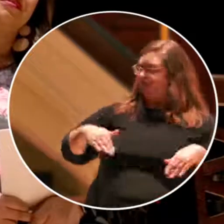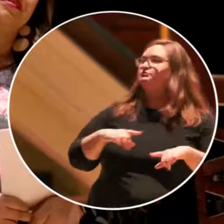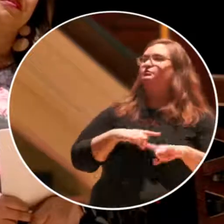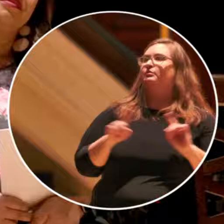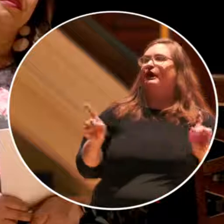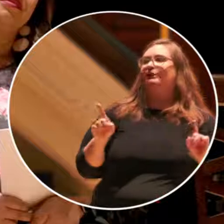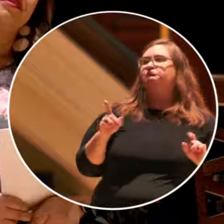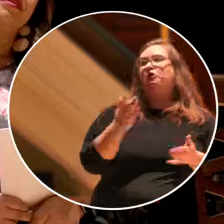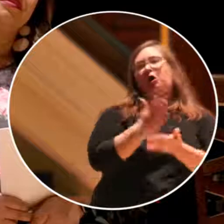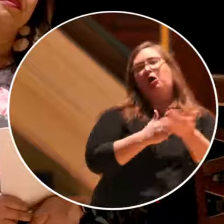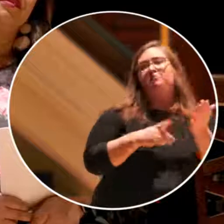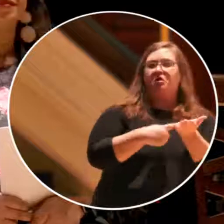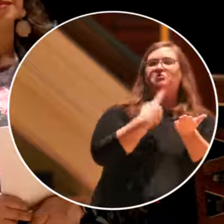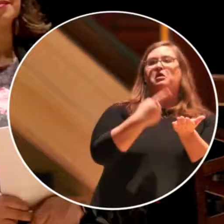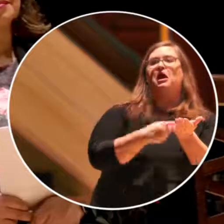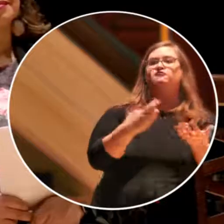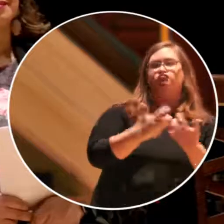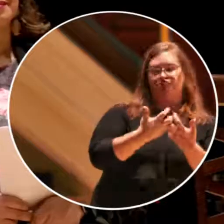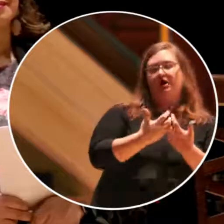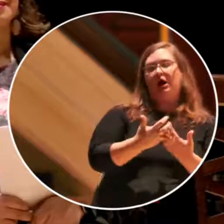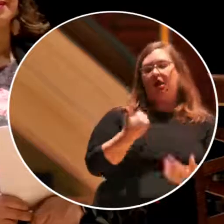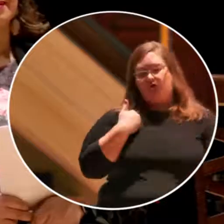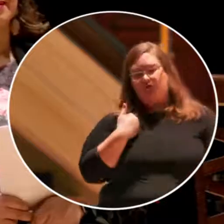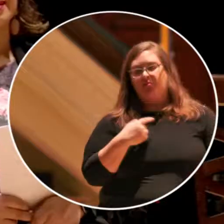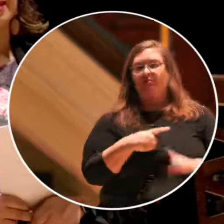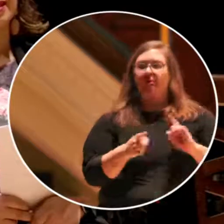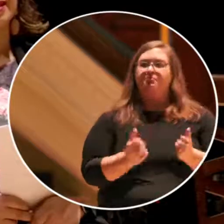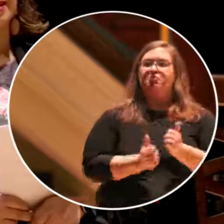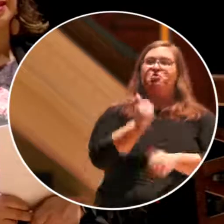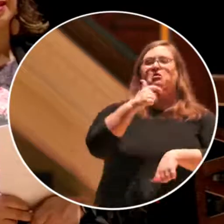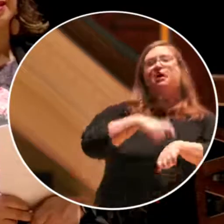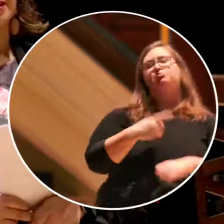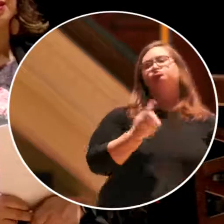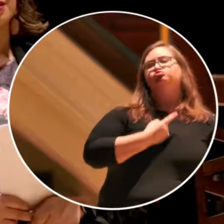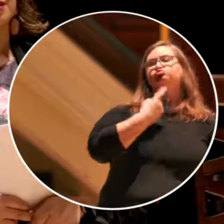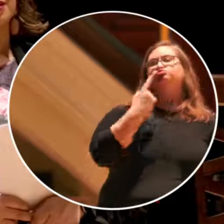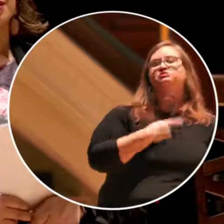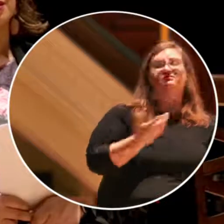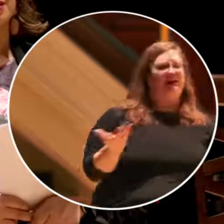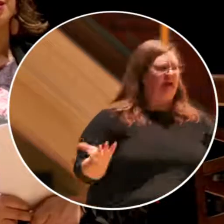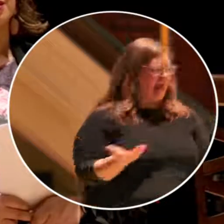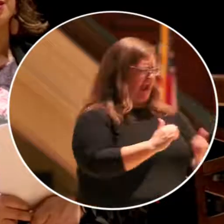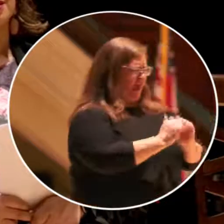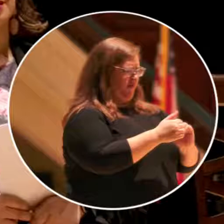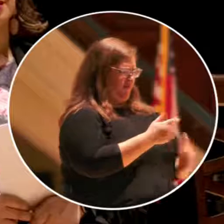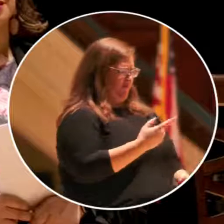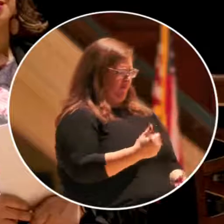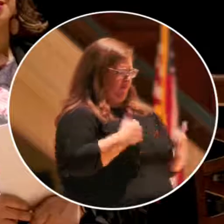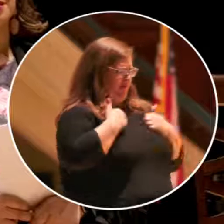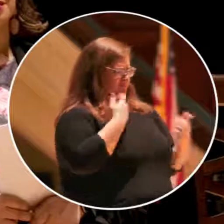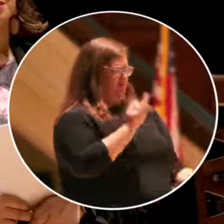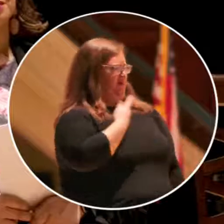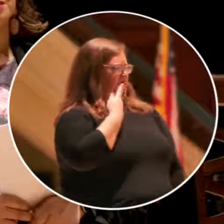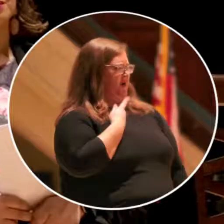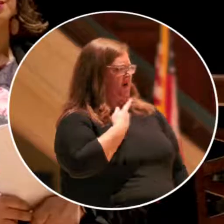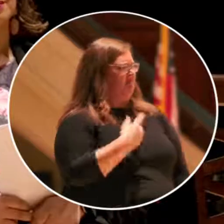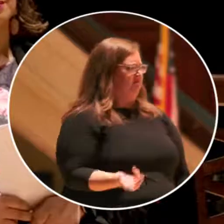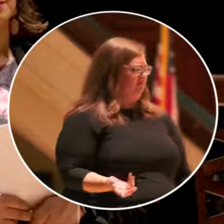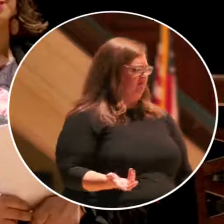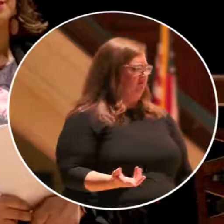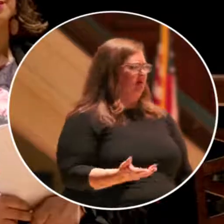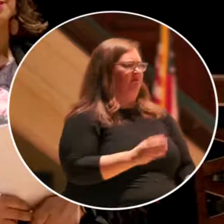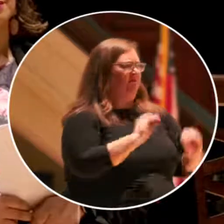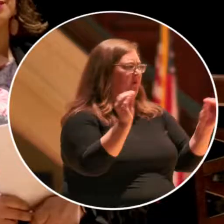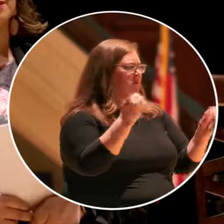alone. "How can you live like that? I would be so lonely, no one to talk to," she would say. So I